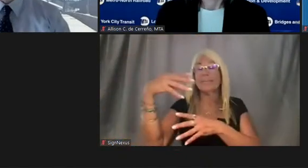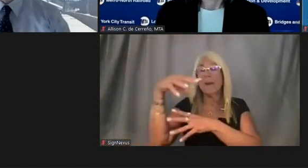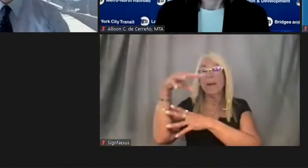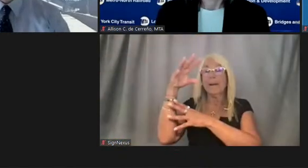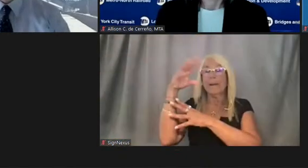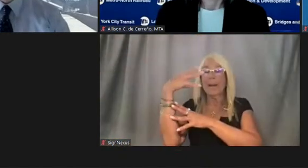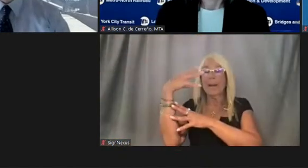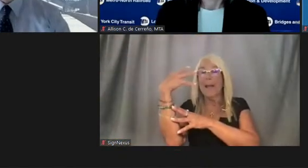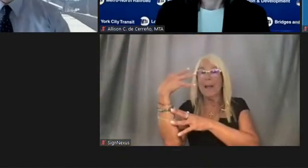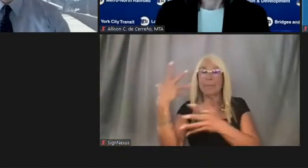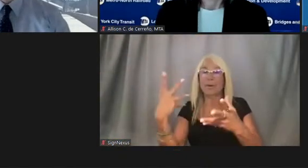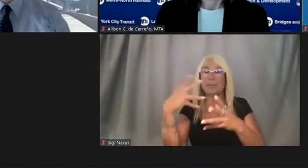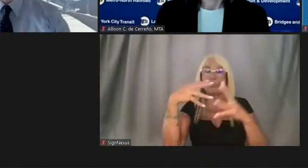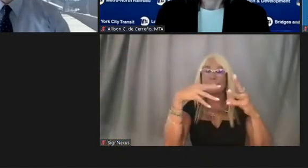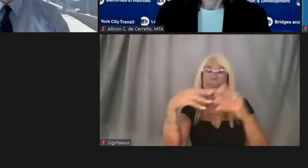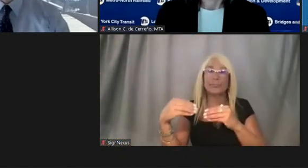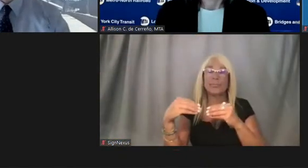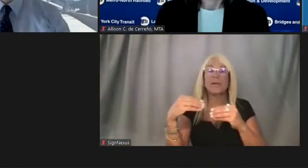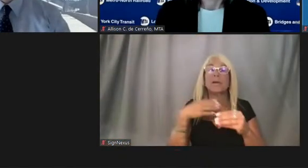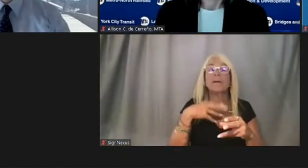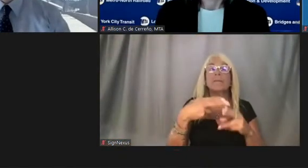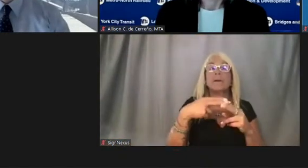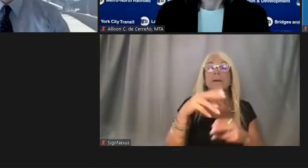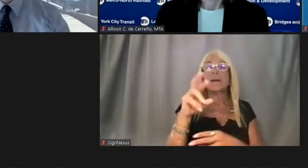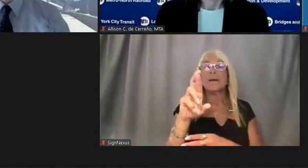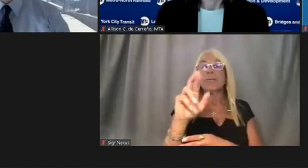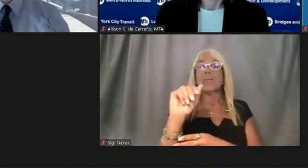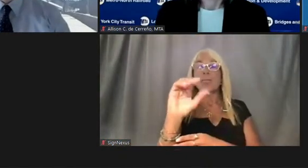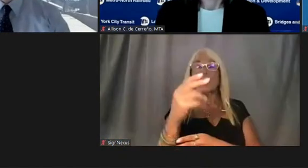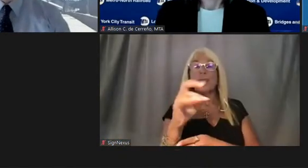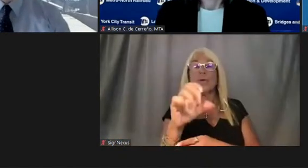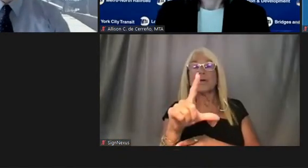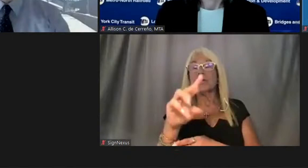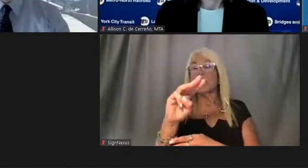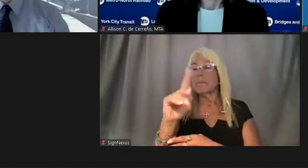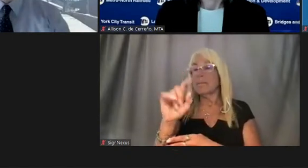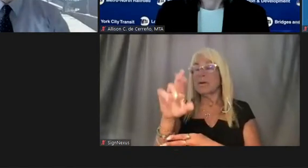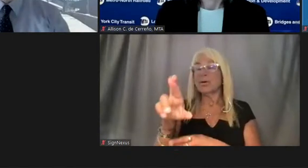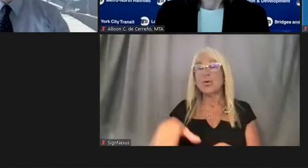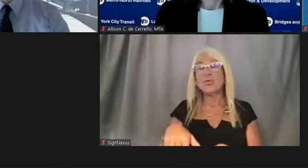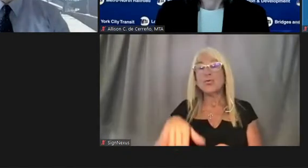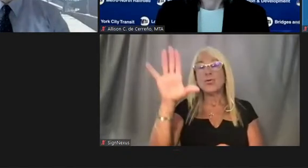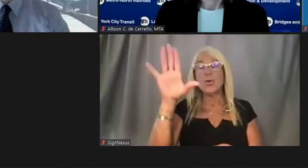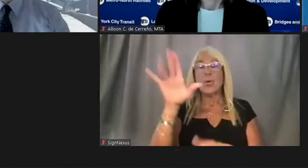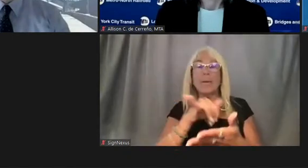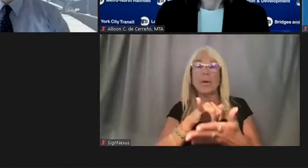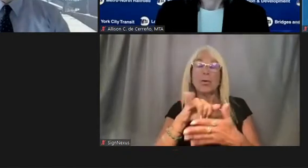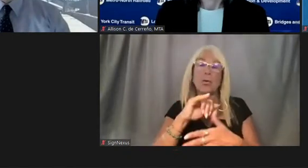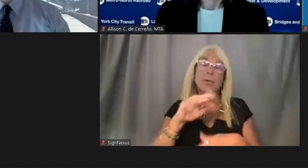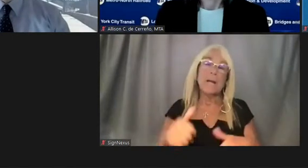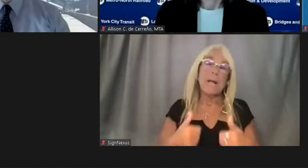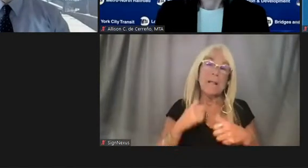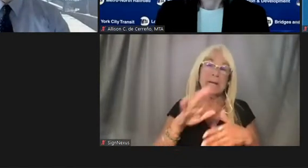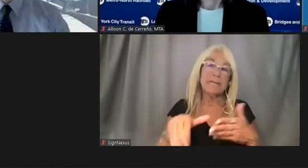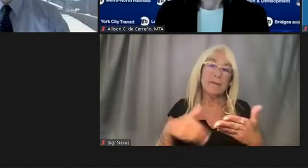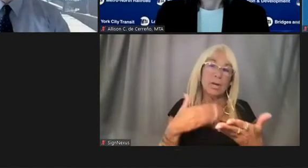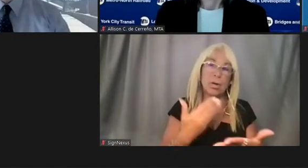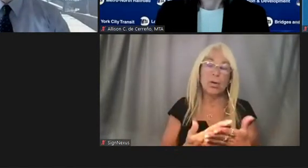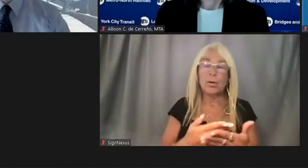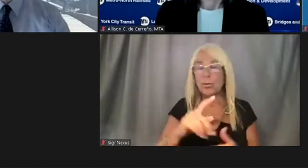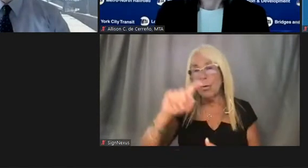the effect okay my name is Rachel Minter um I grew up in New York I lived in four of the five boroughs I have no